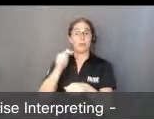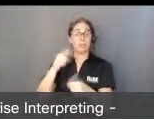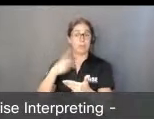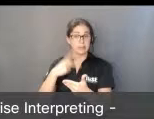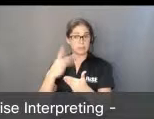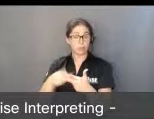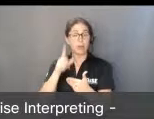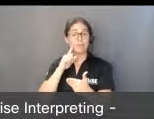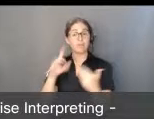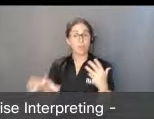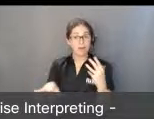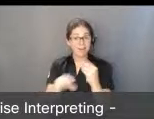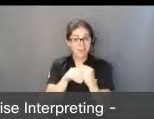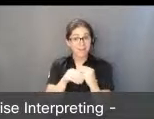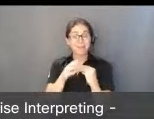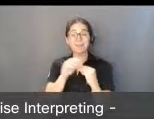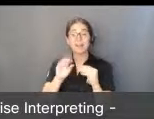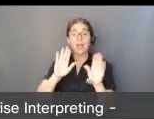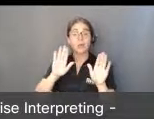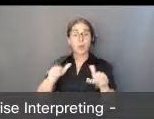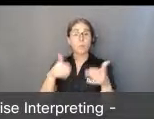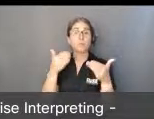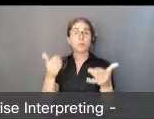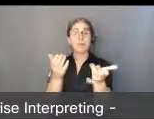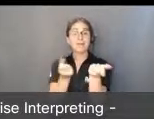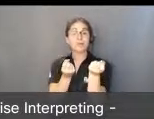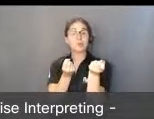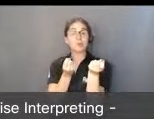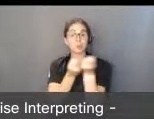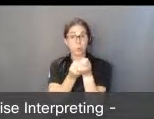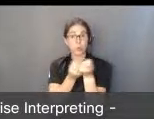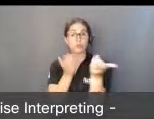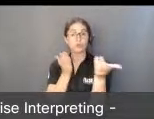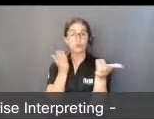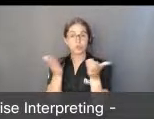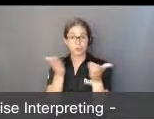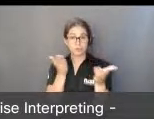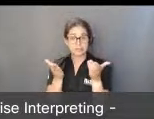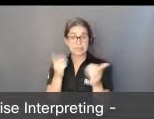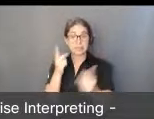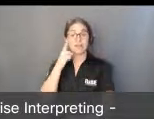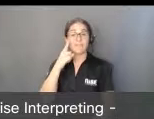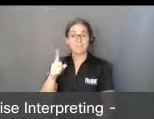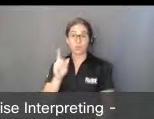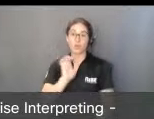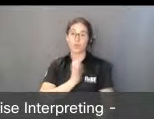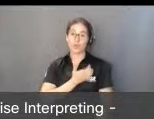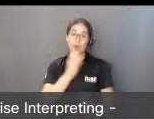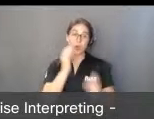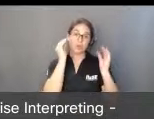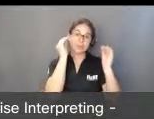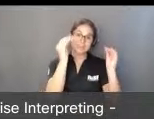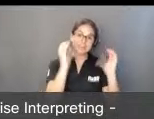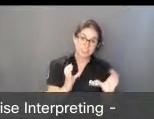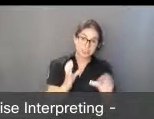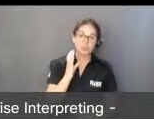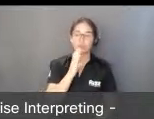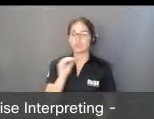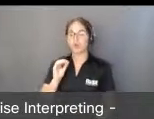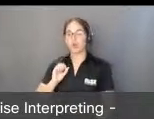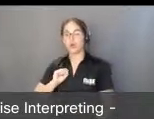and providing support services for our educators, our teachers, our